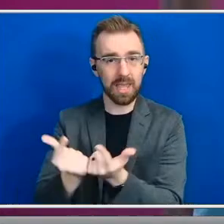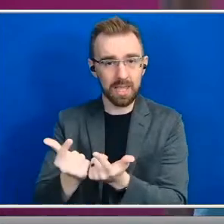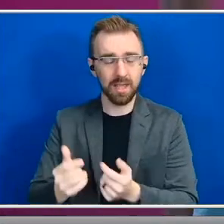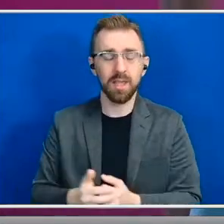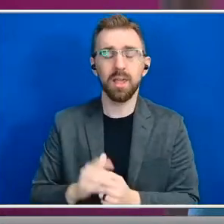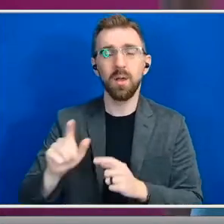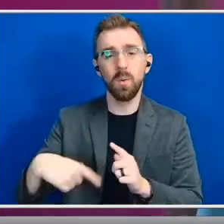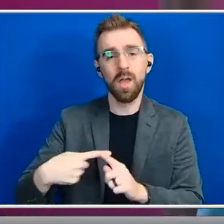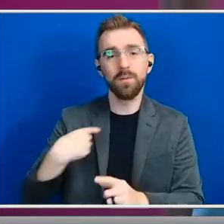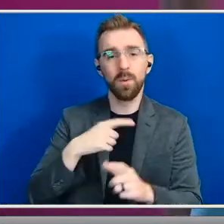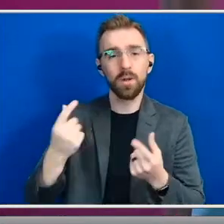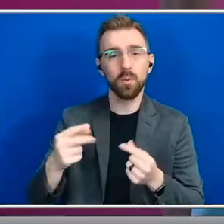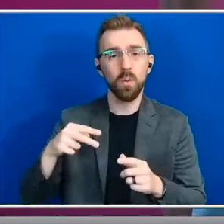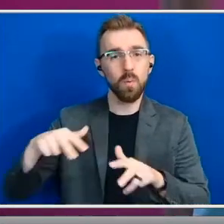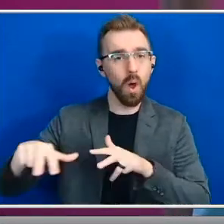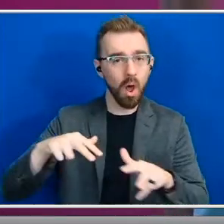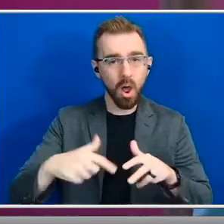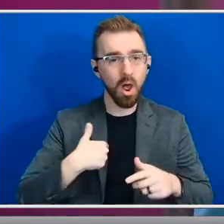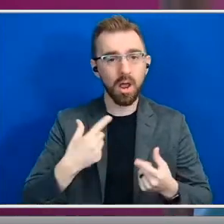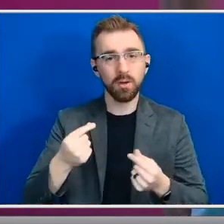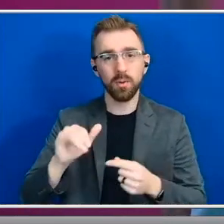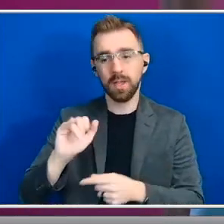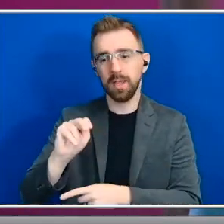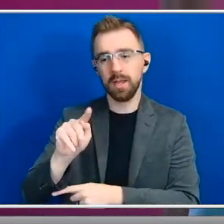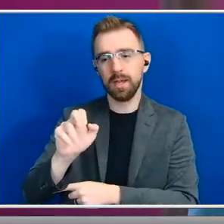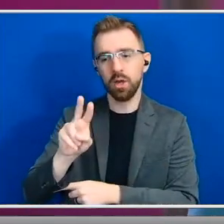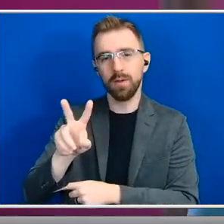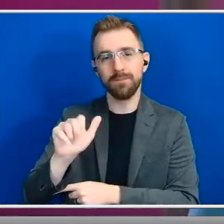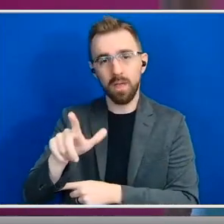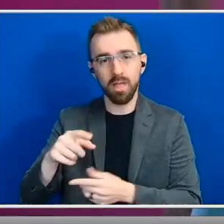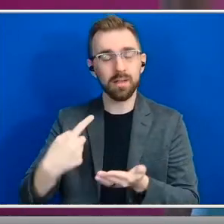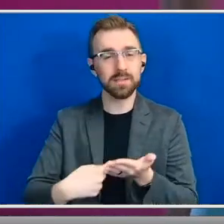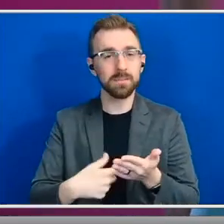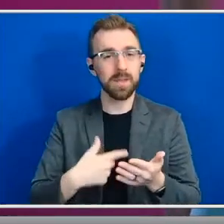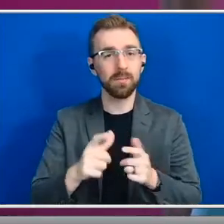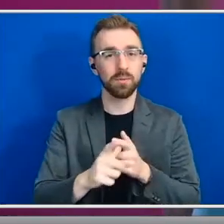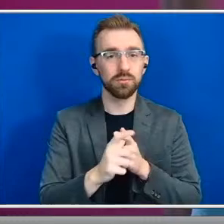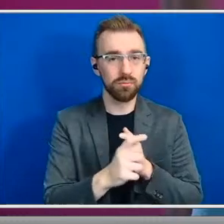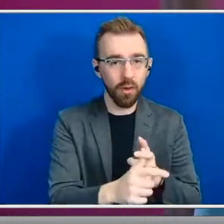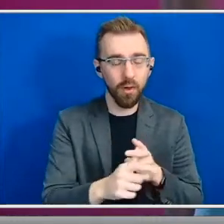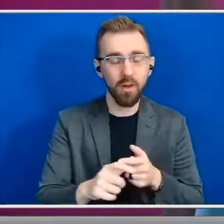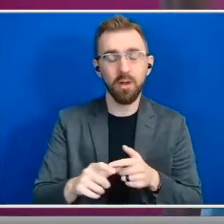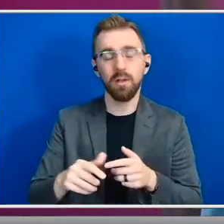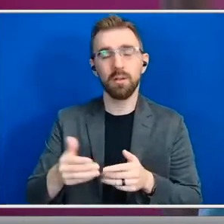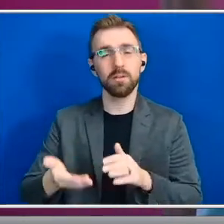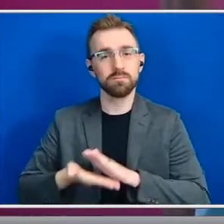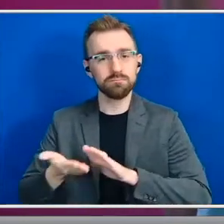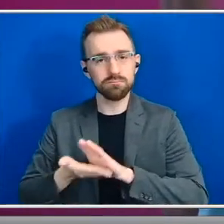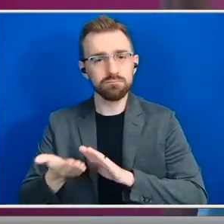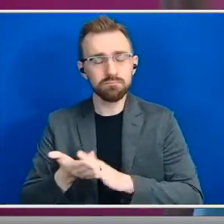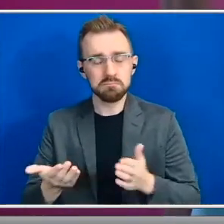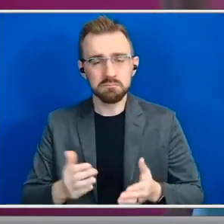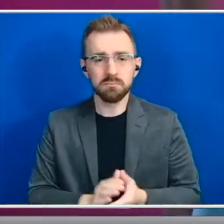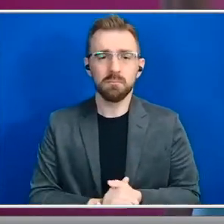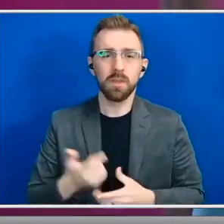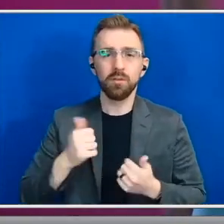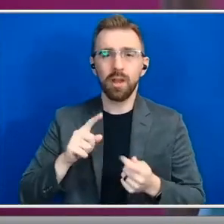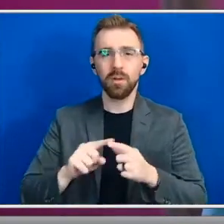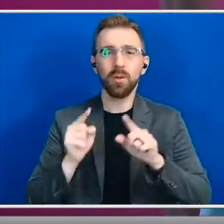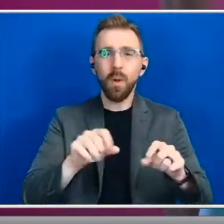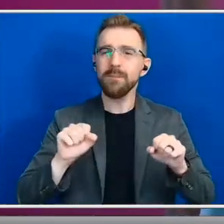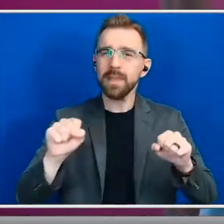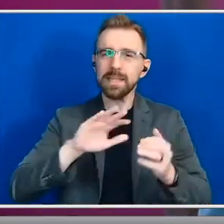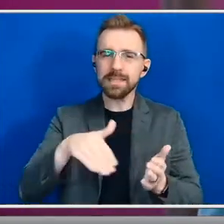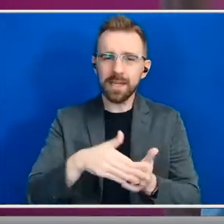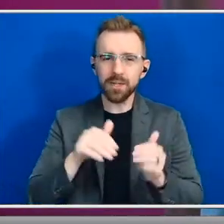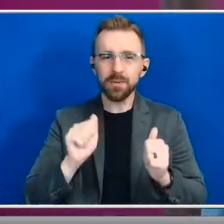walks, I'm doing interval jogging and running. I'm trying to get over to the fitness center so I can be swimming. I've